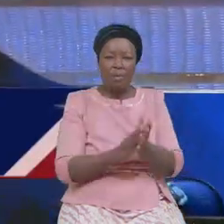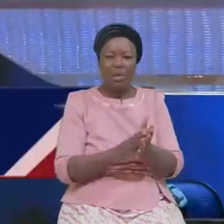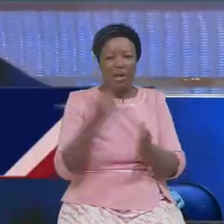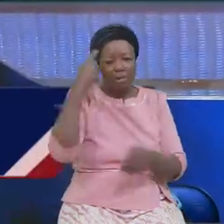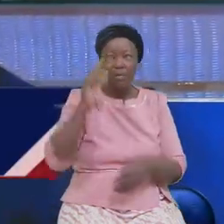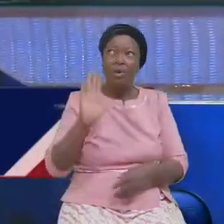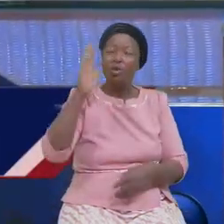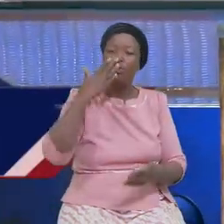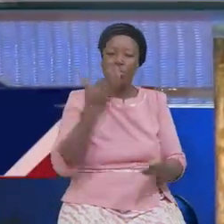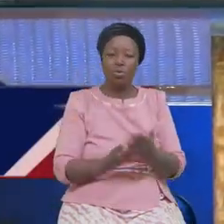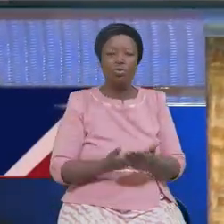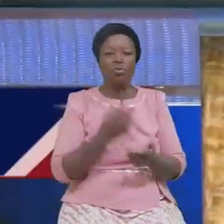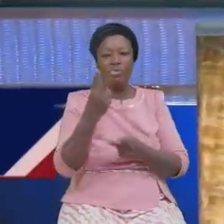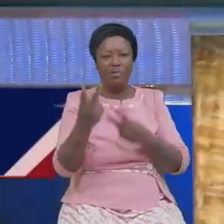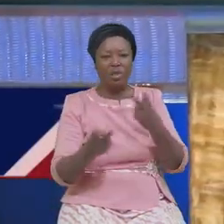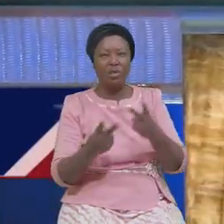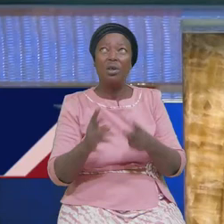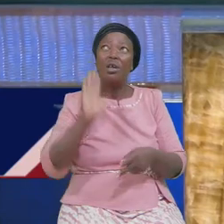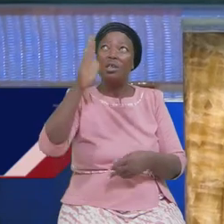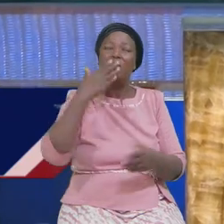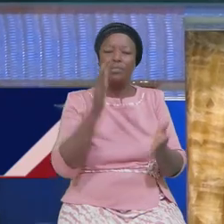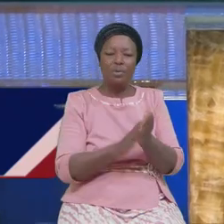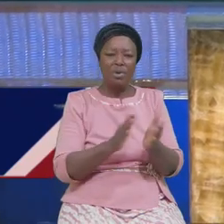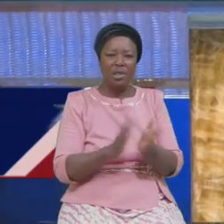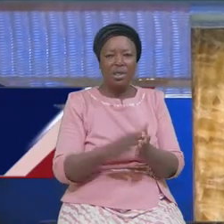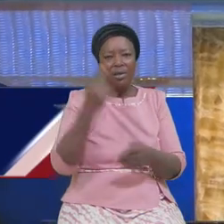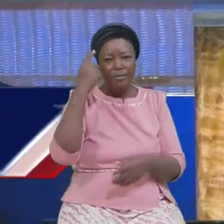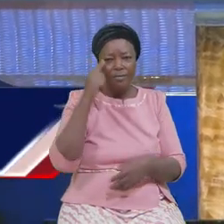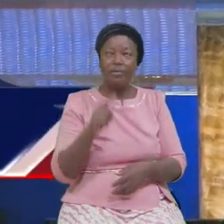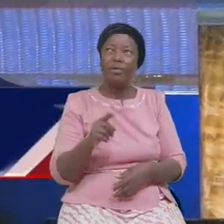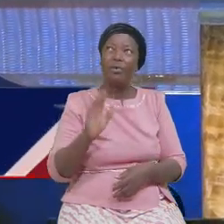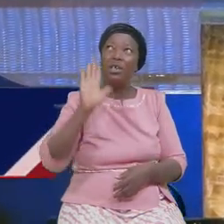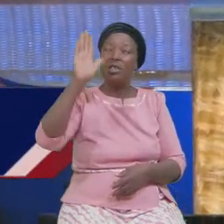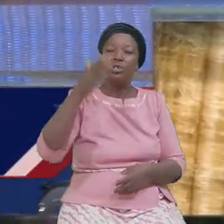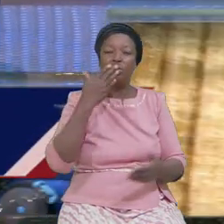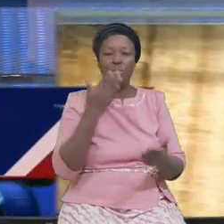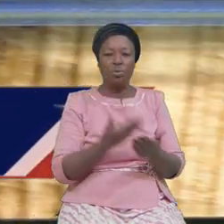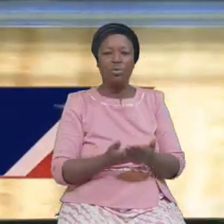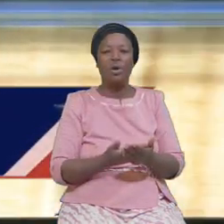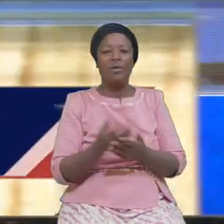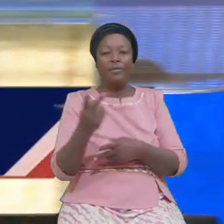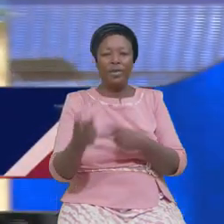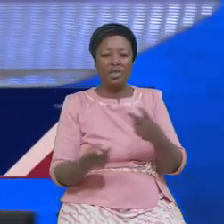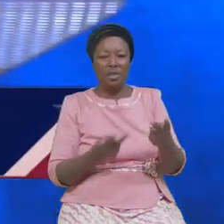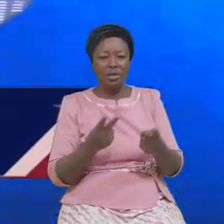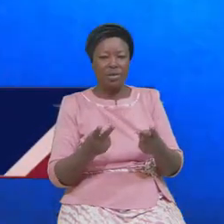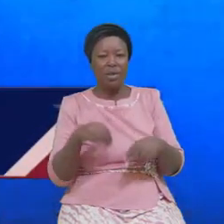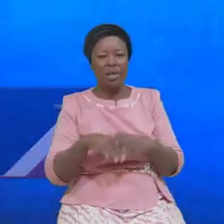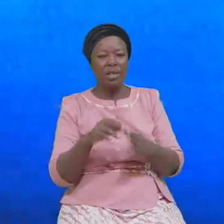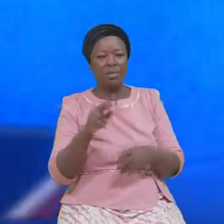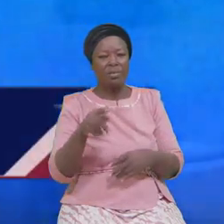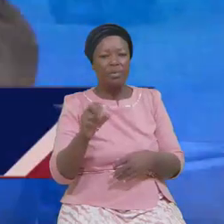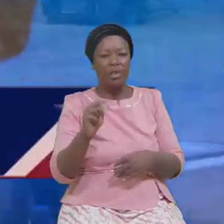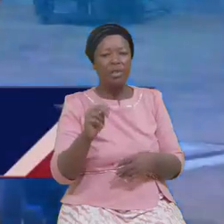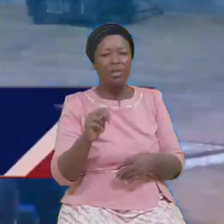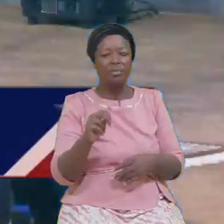good visitation. It's praise for his good visitation. In Psalm 106, we're reading from verse